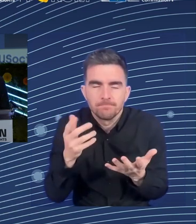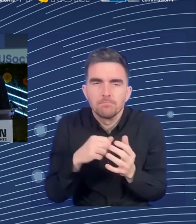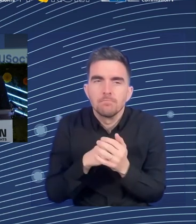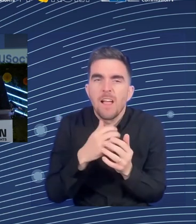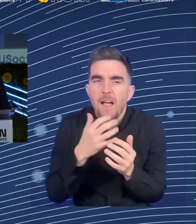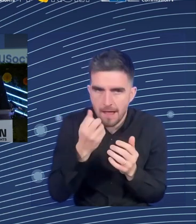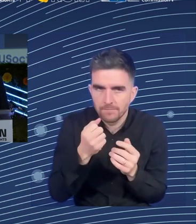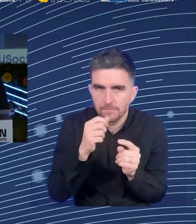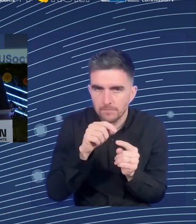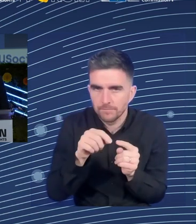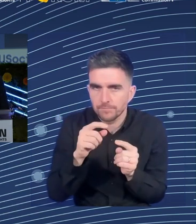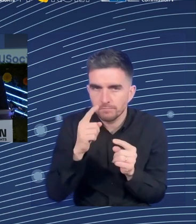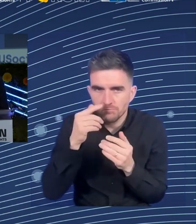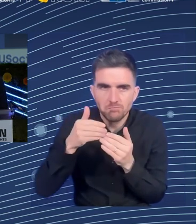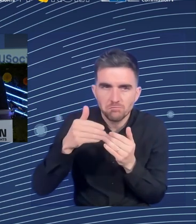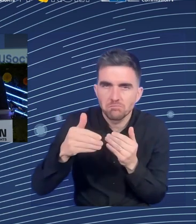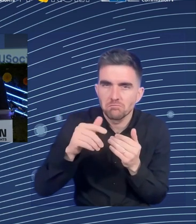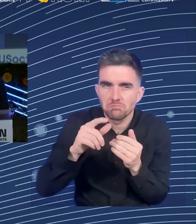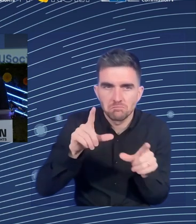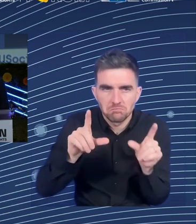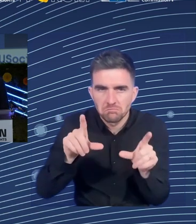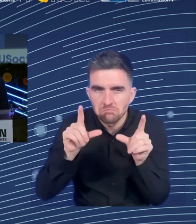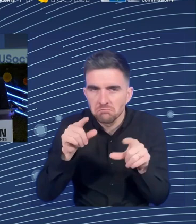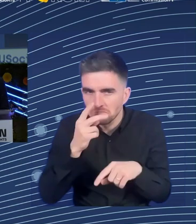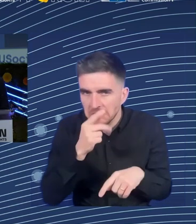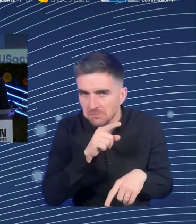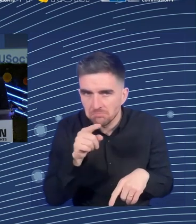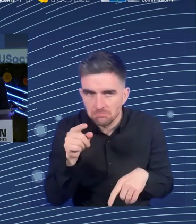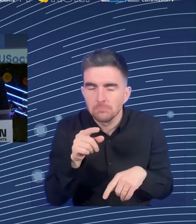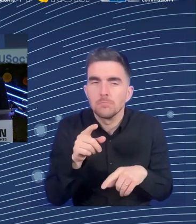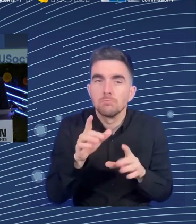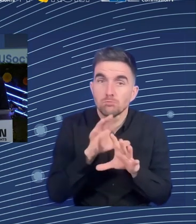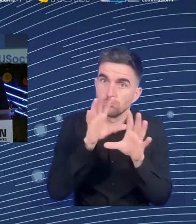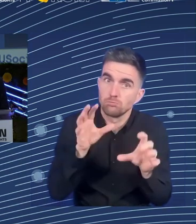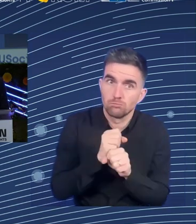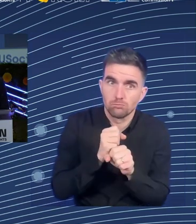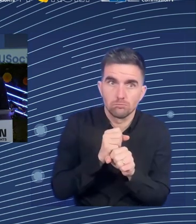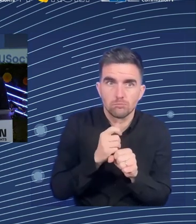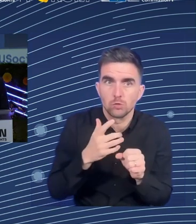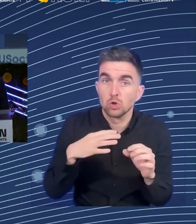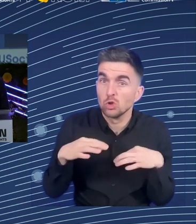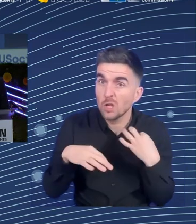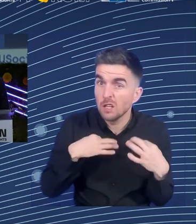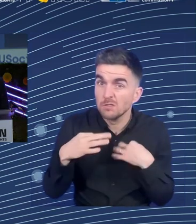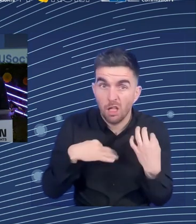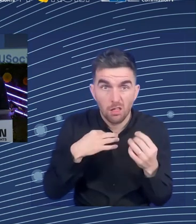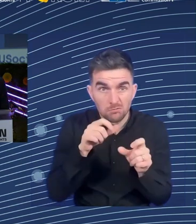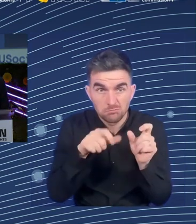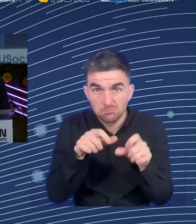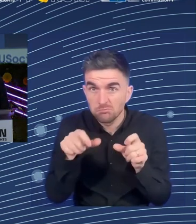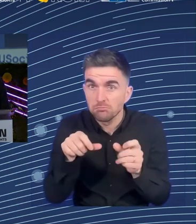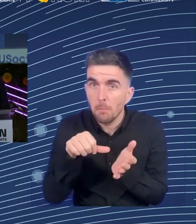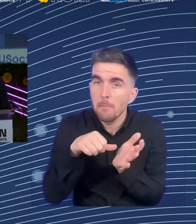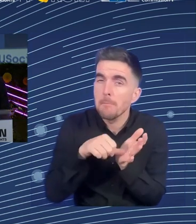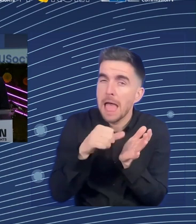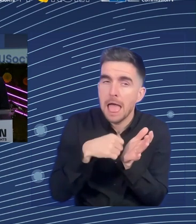in terms of sectors, or what type of qualifications they hold, both in terms of educational attainment, so level, but